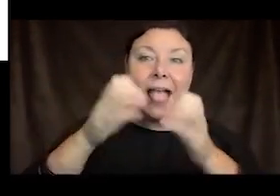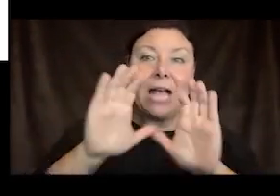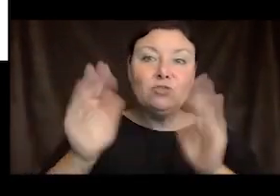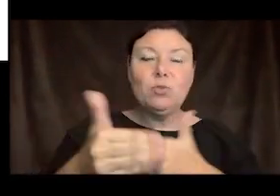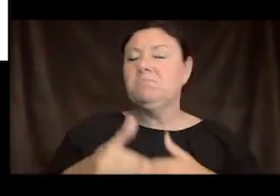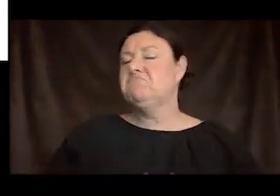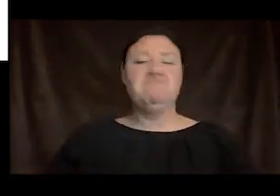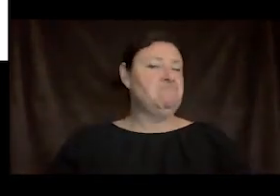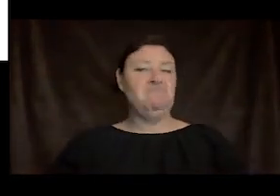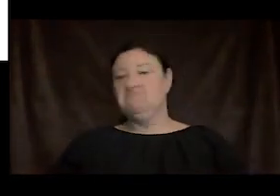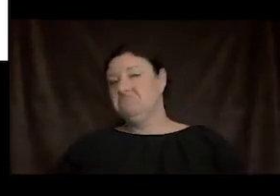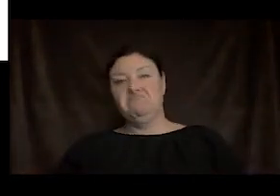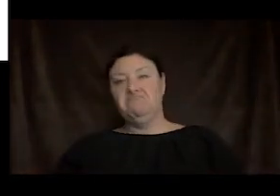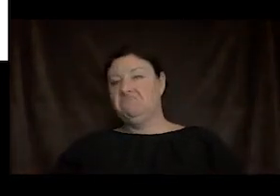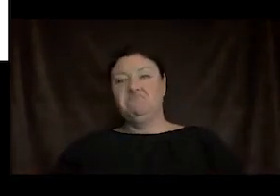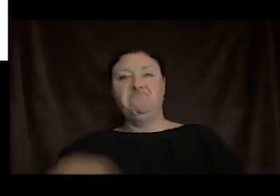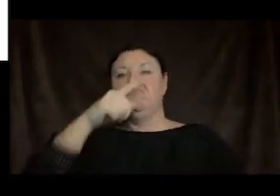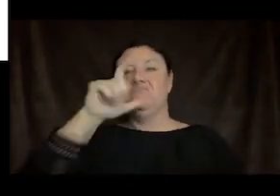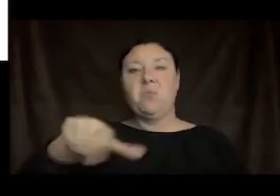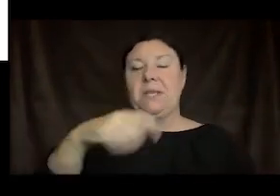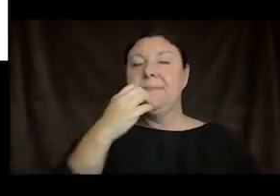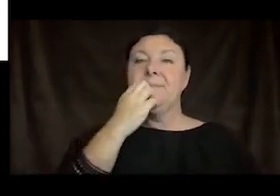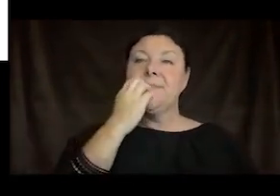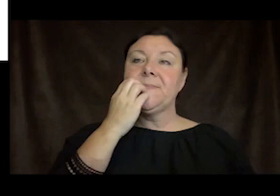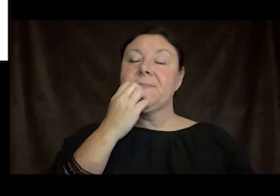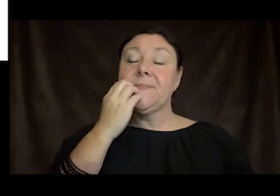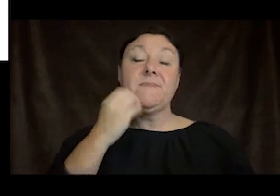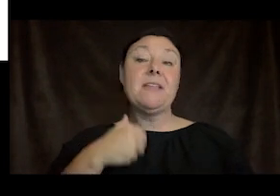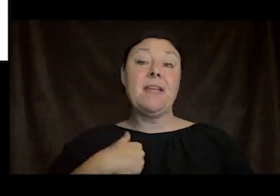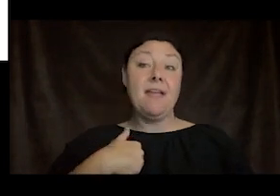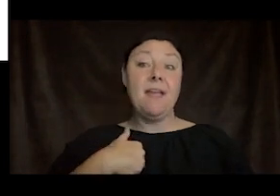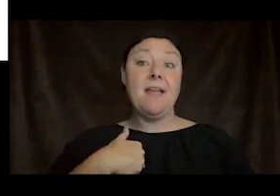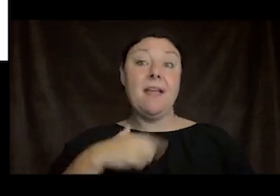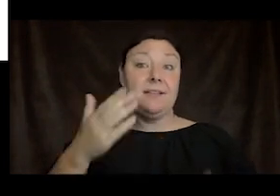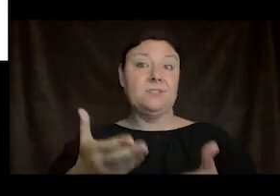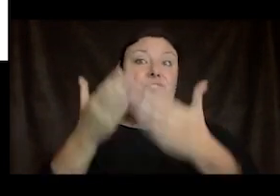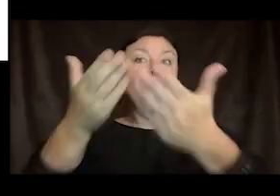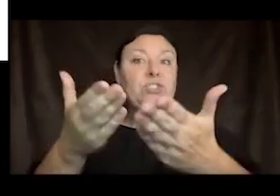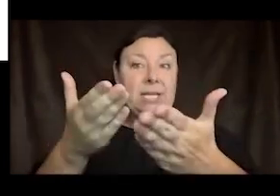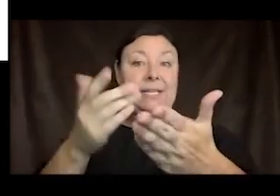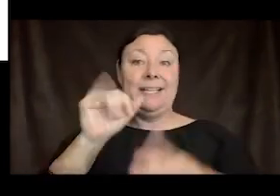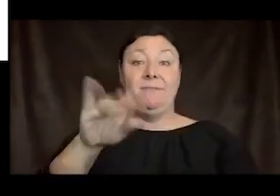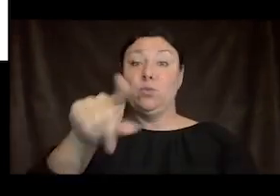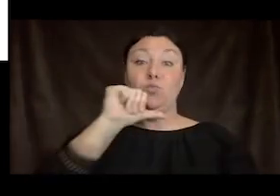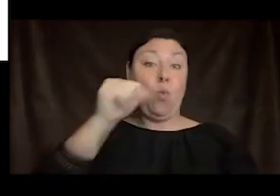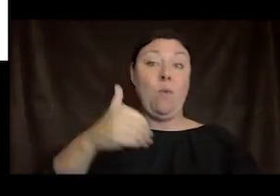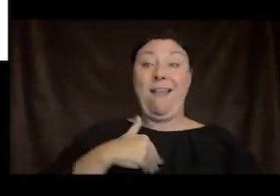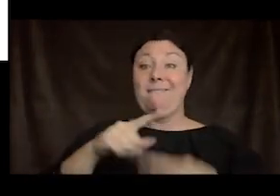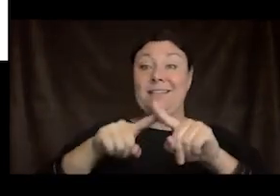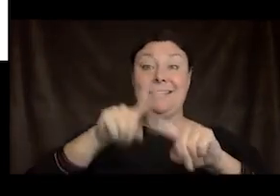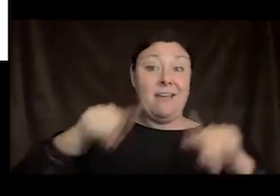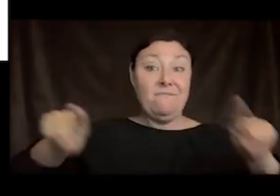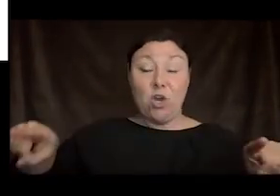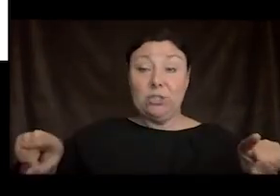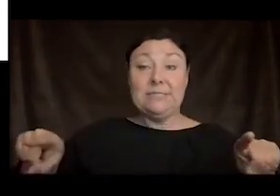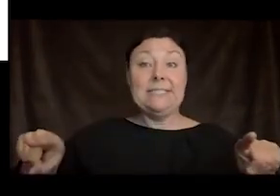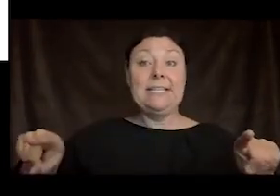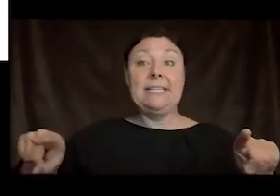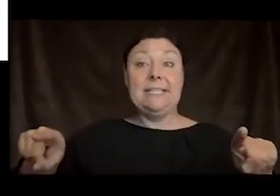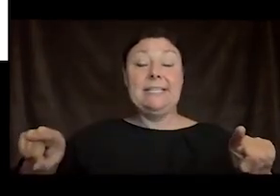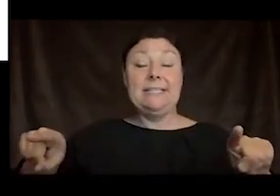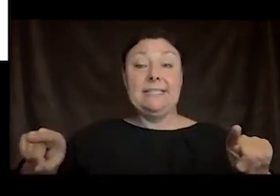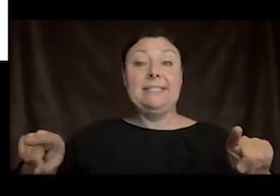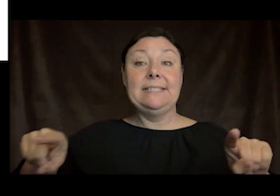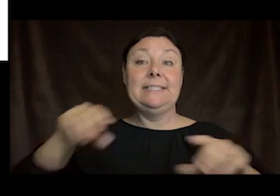classroom. I would strongly suggest that because there is no diversity across race, that